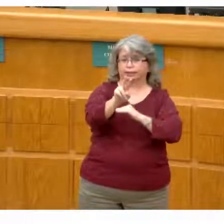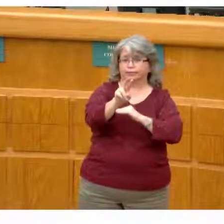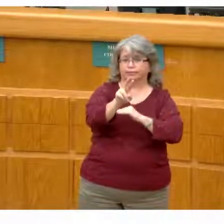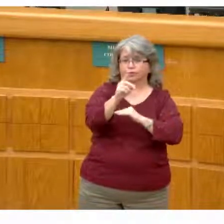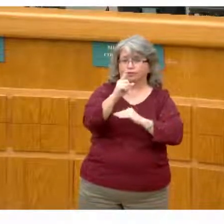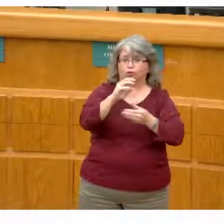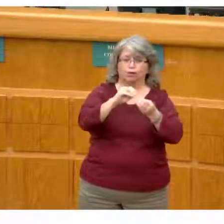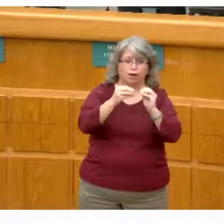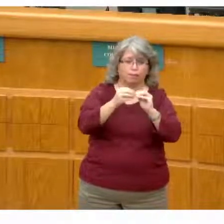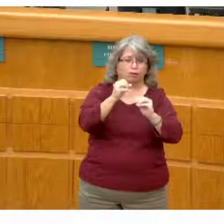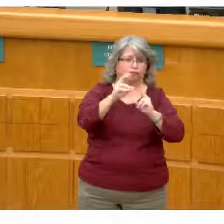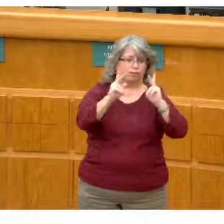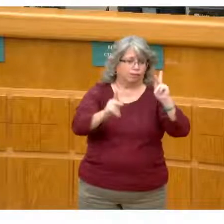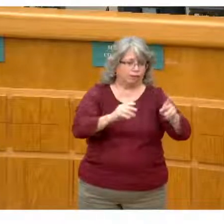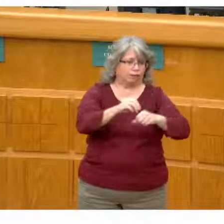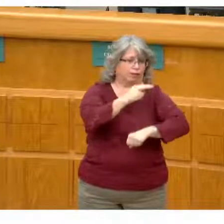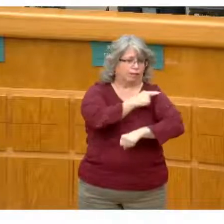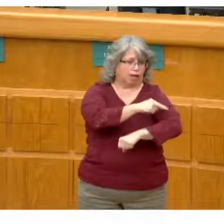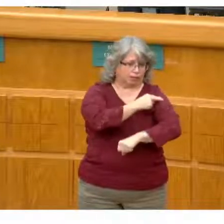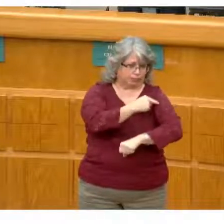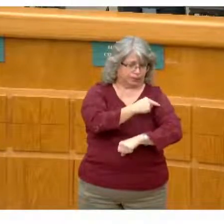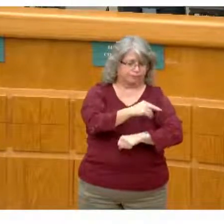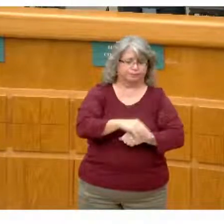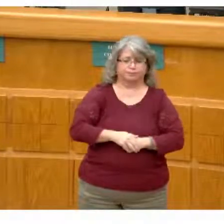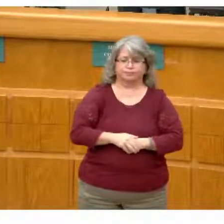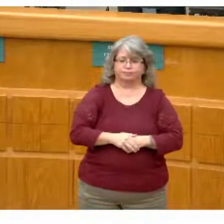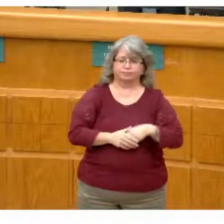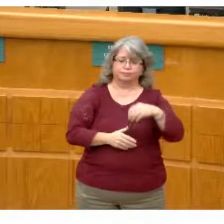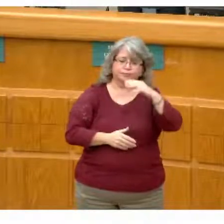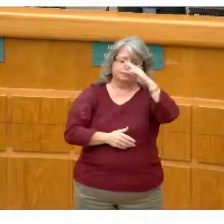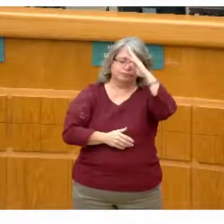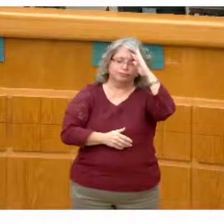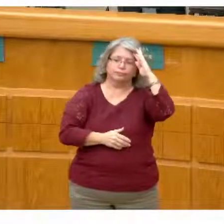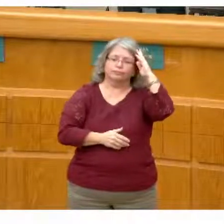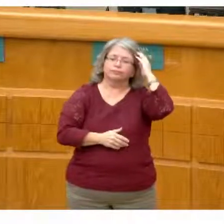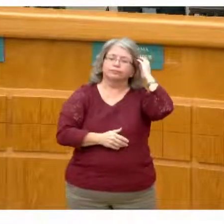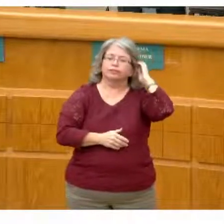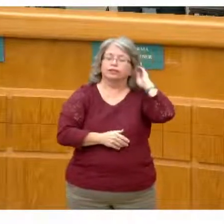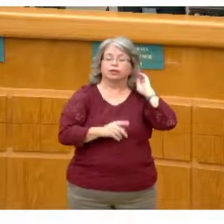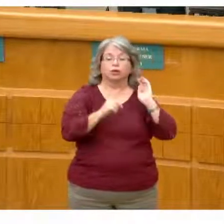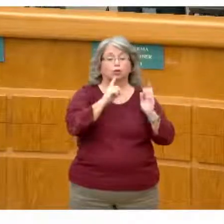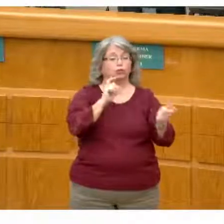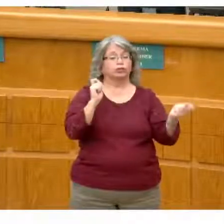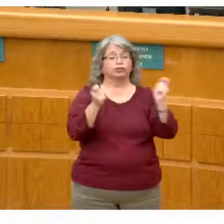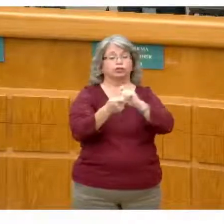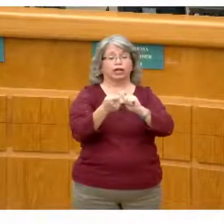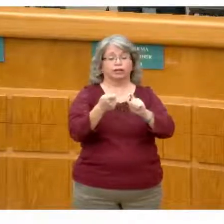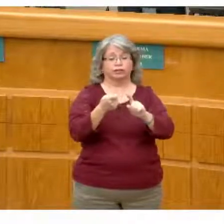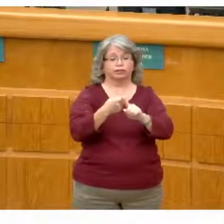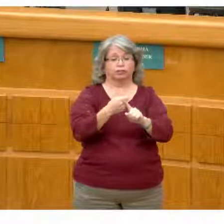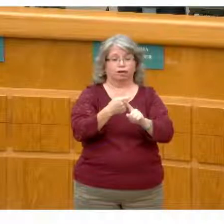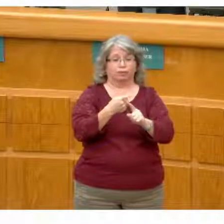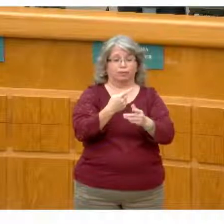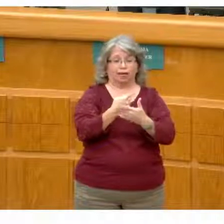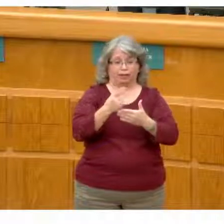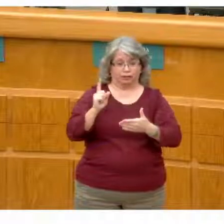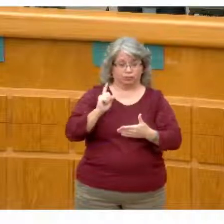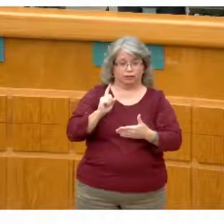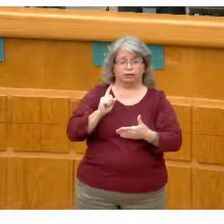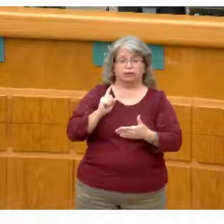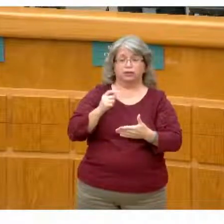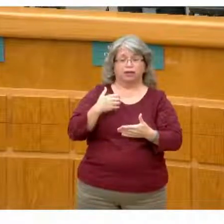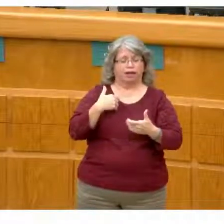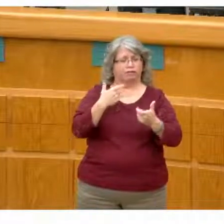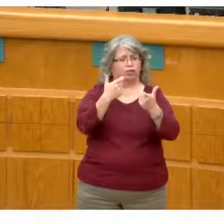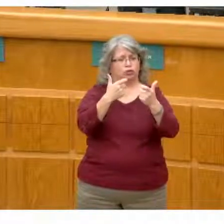overall. But the real change from last week was this huge increase in the number of